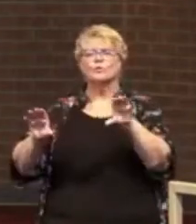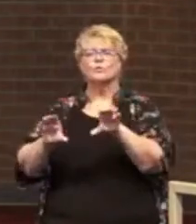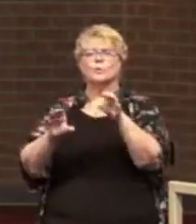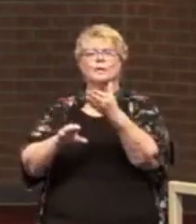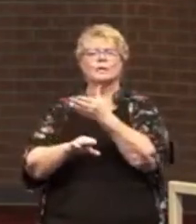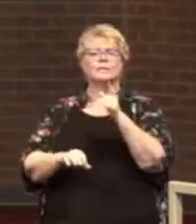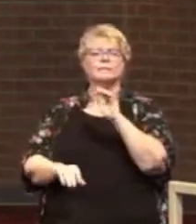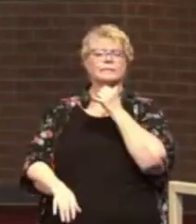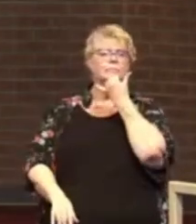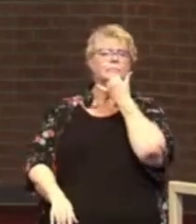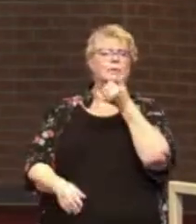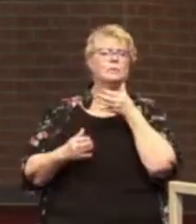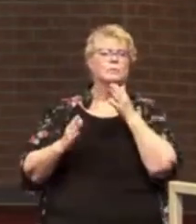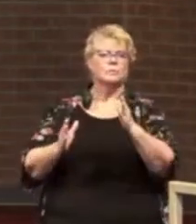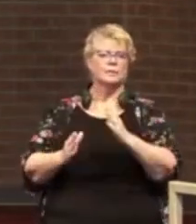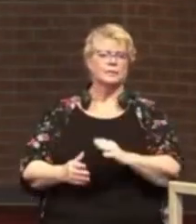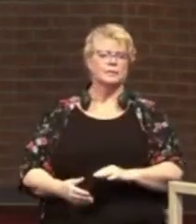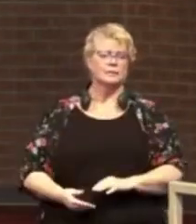the wrong way.